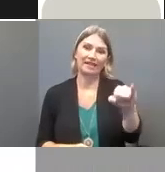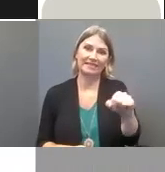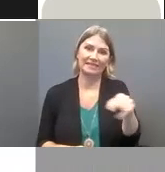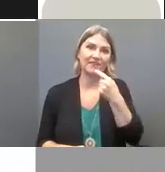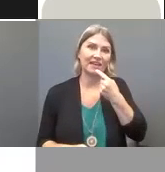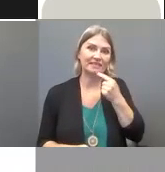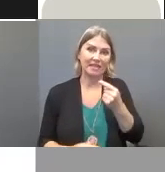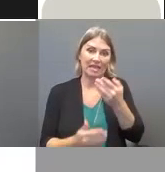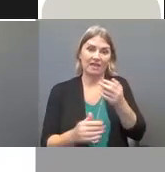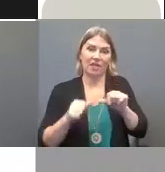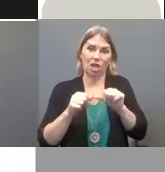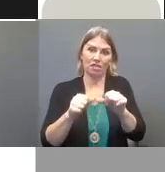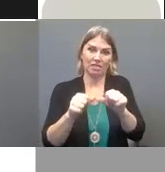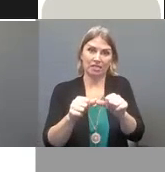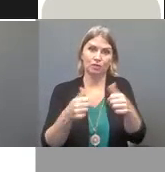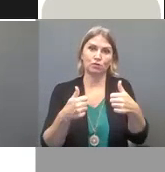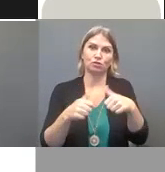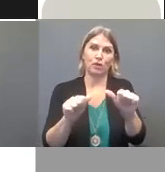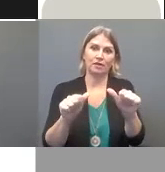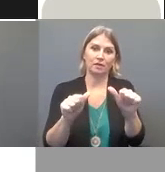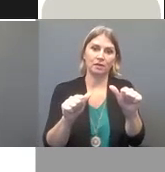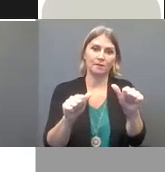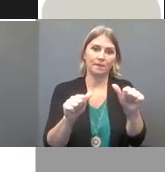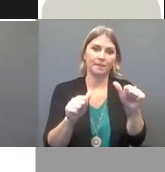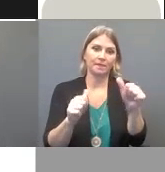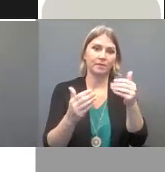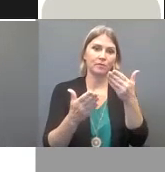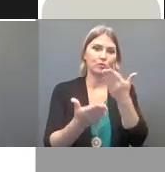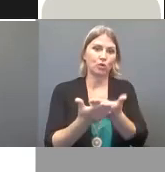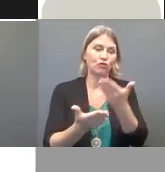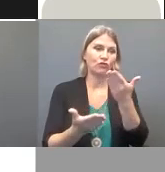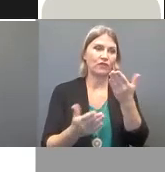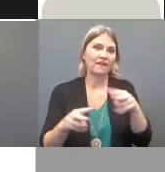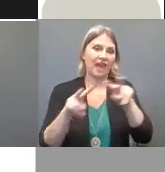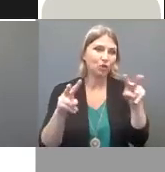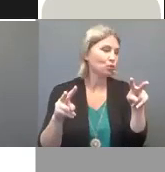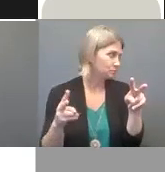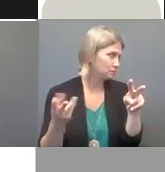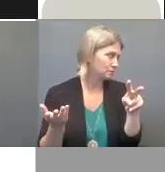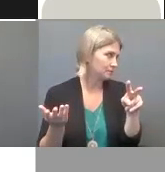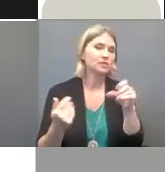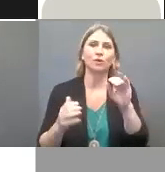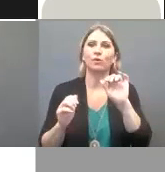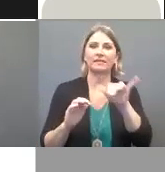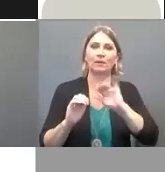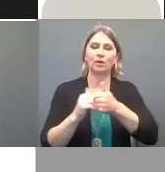try to prove big O of this thing, you need to provide that particular constant value, because that is how we would solve this